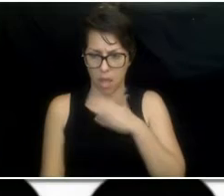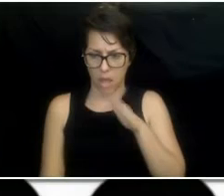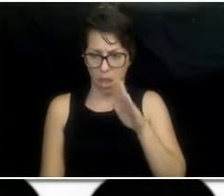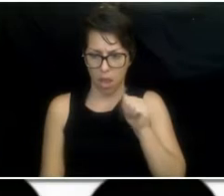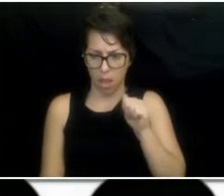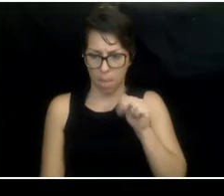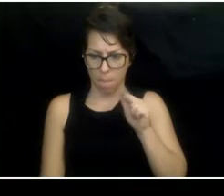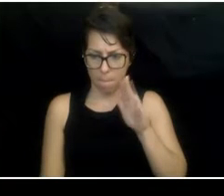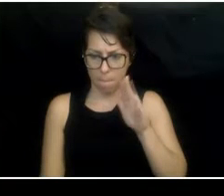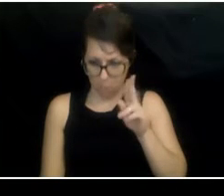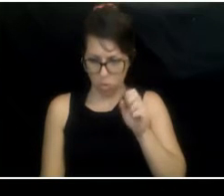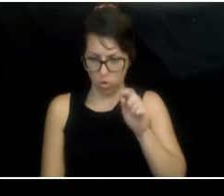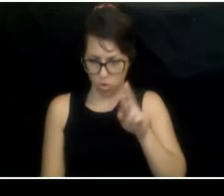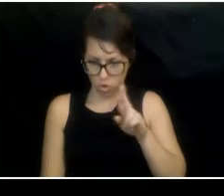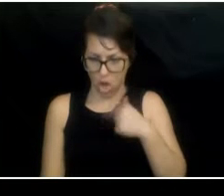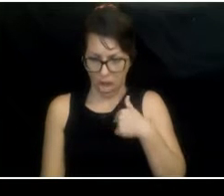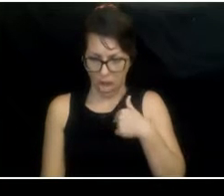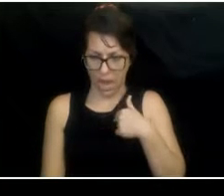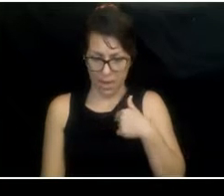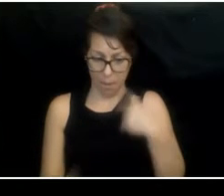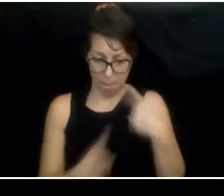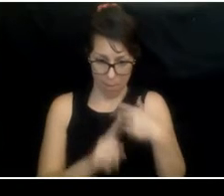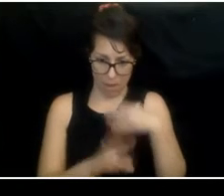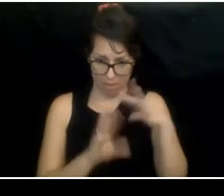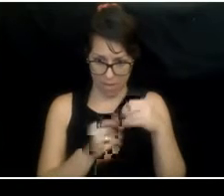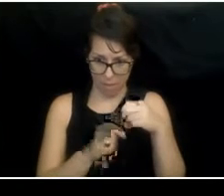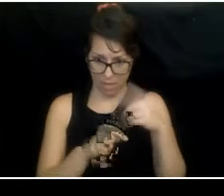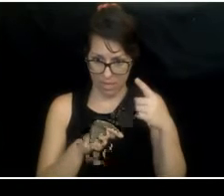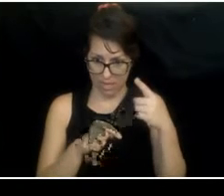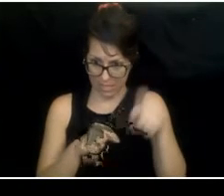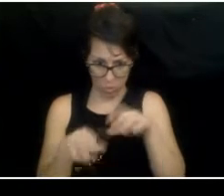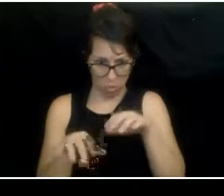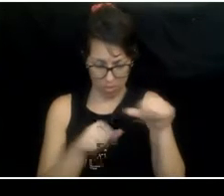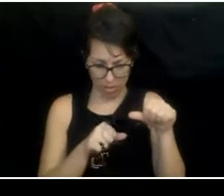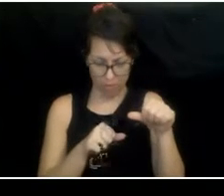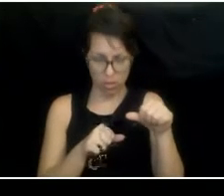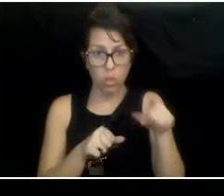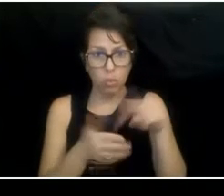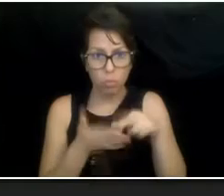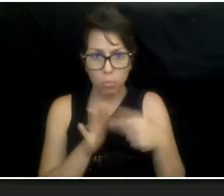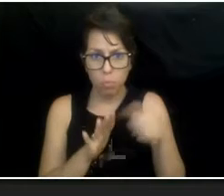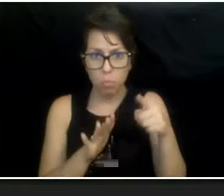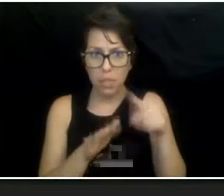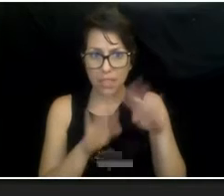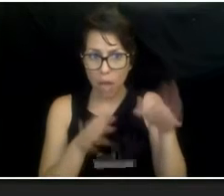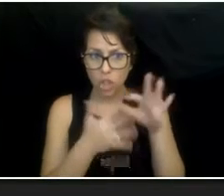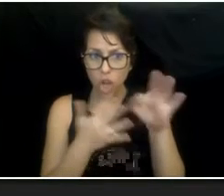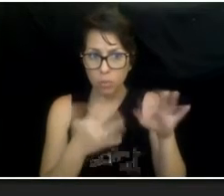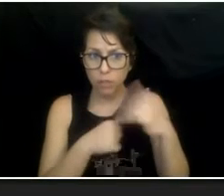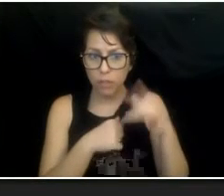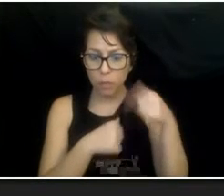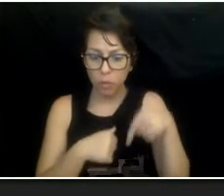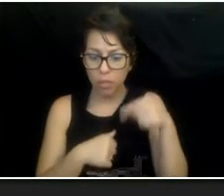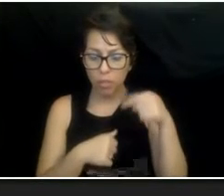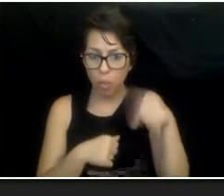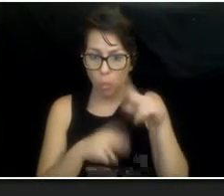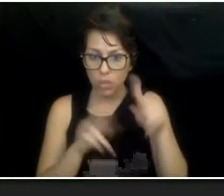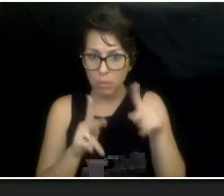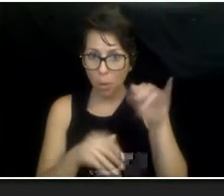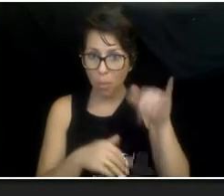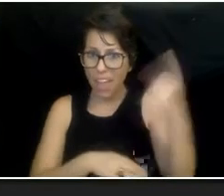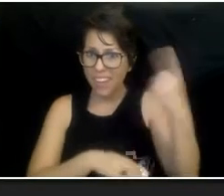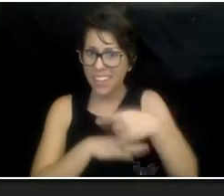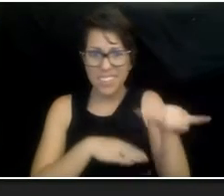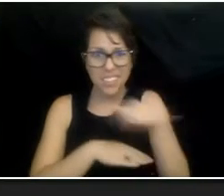please uh this is an important question council member please continue um can you still hear me yeah I think